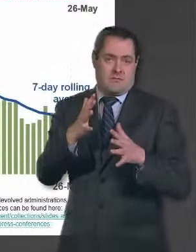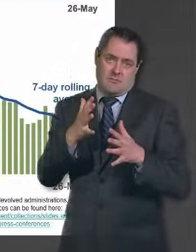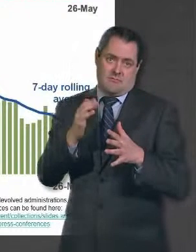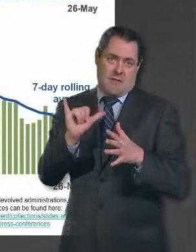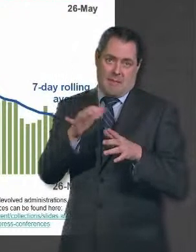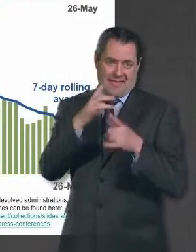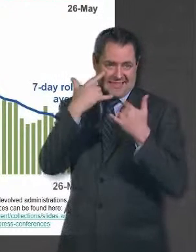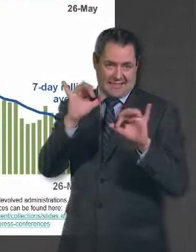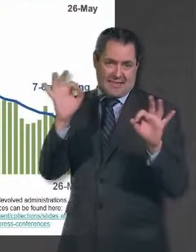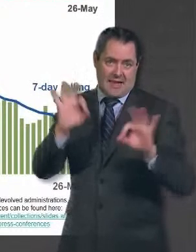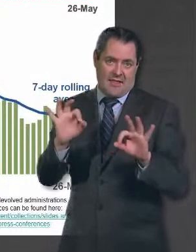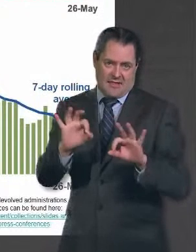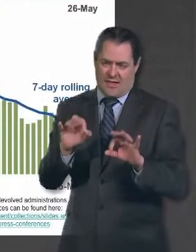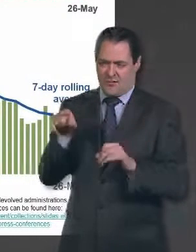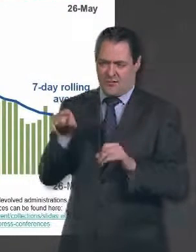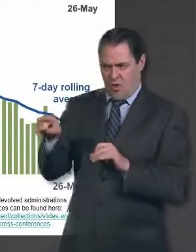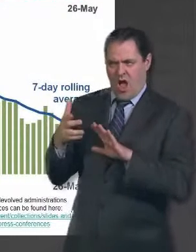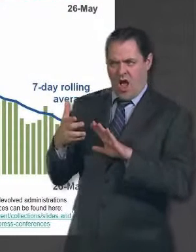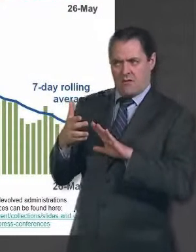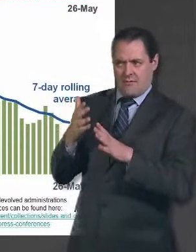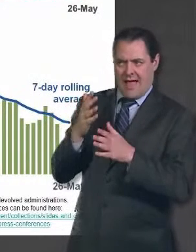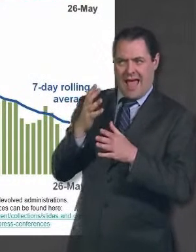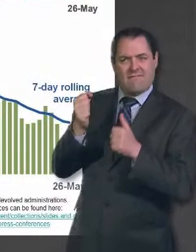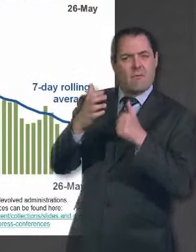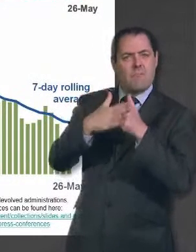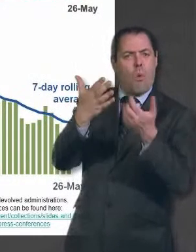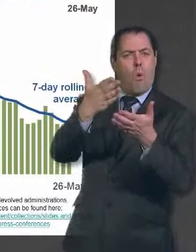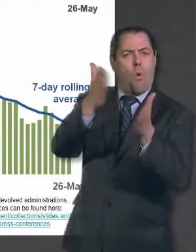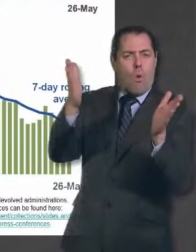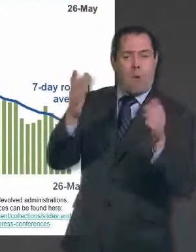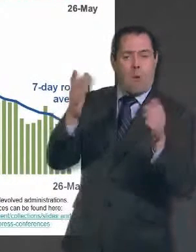symptoms, but it's a good indication of the overall trend.